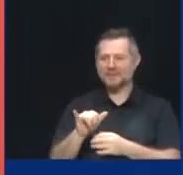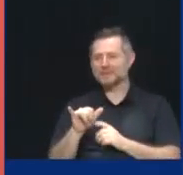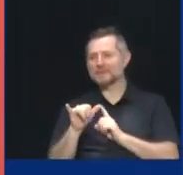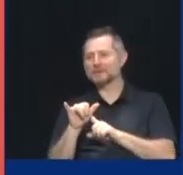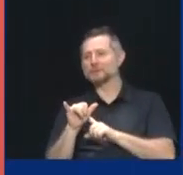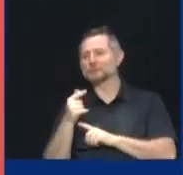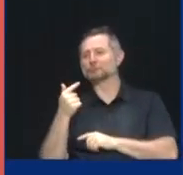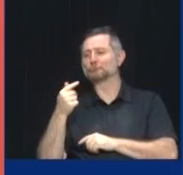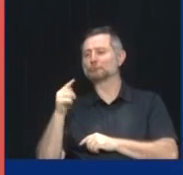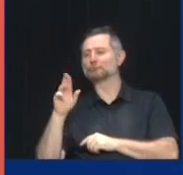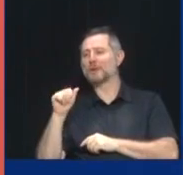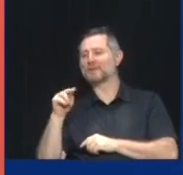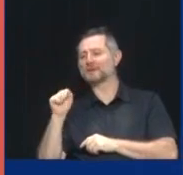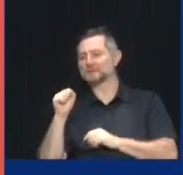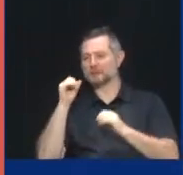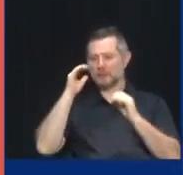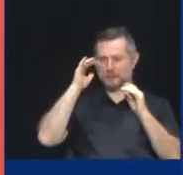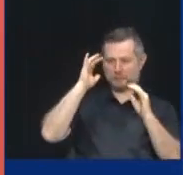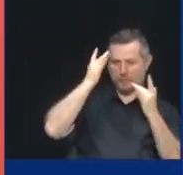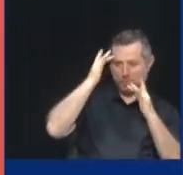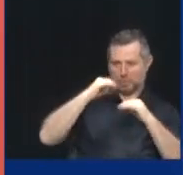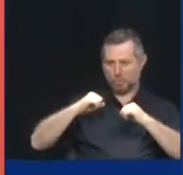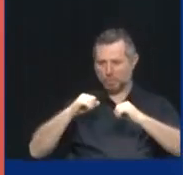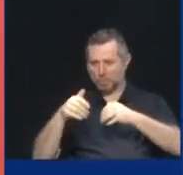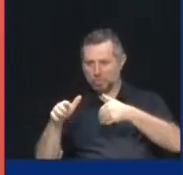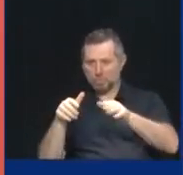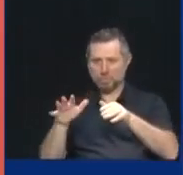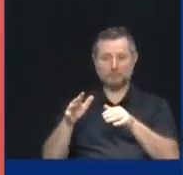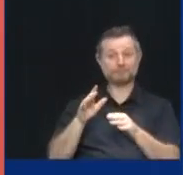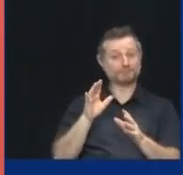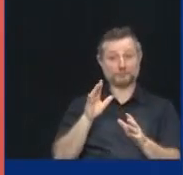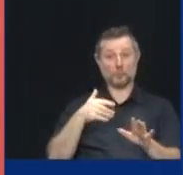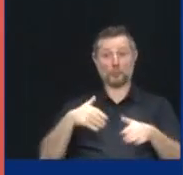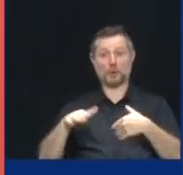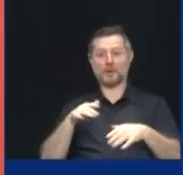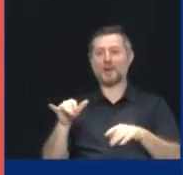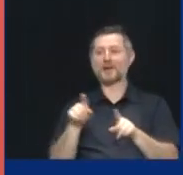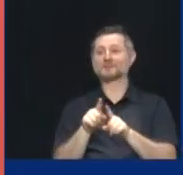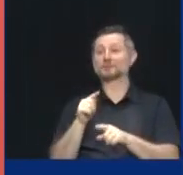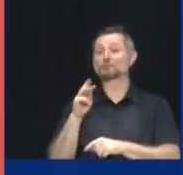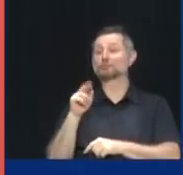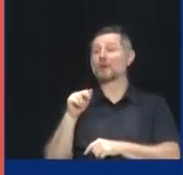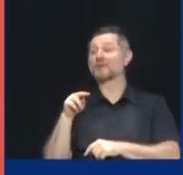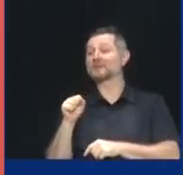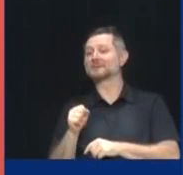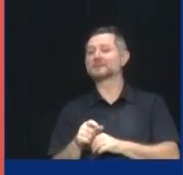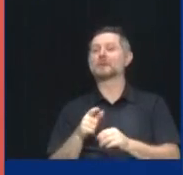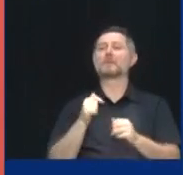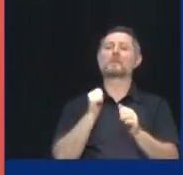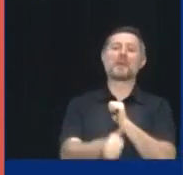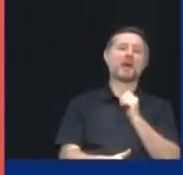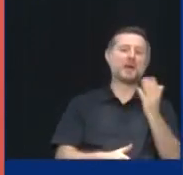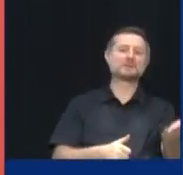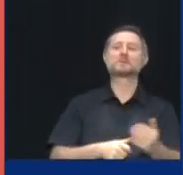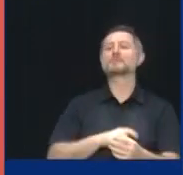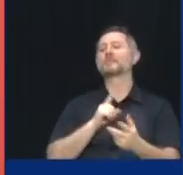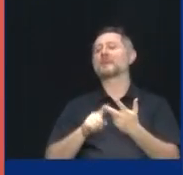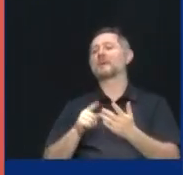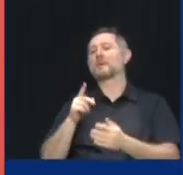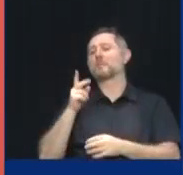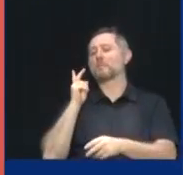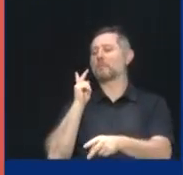While Trans. And we named the first state park after Marsha Johnson. And we appointed the first